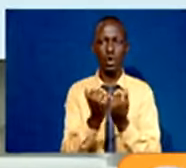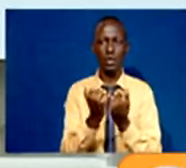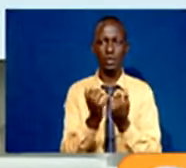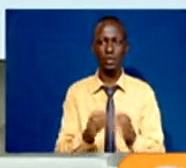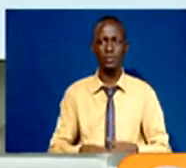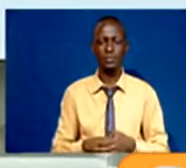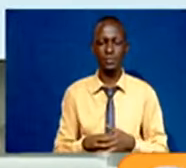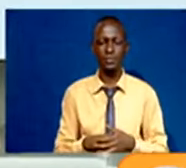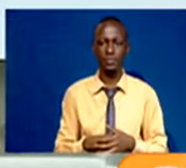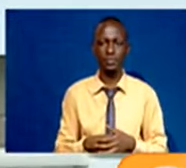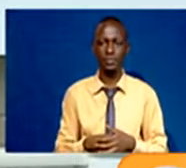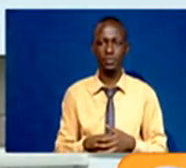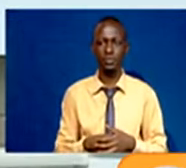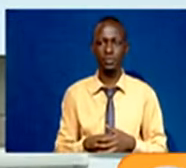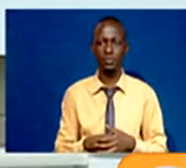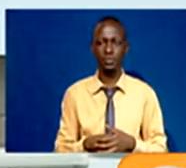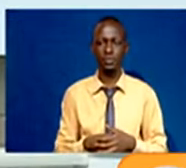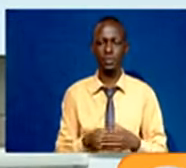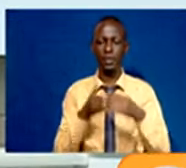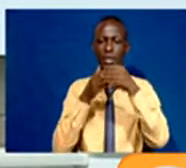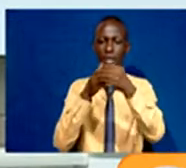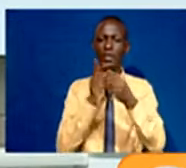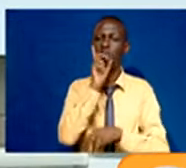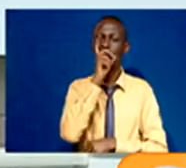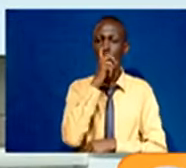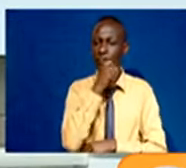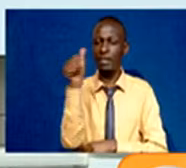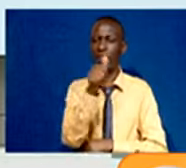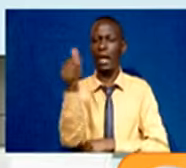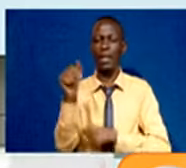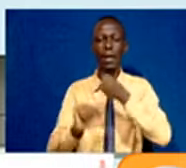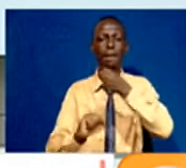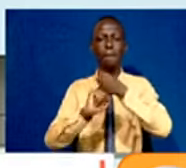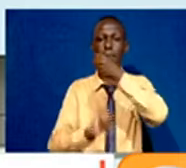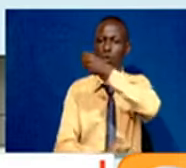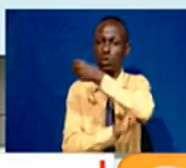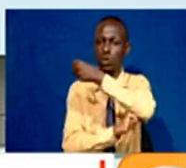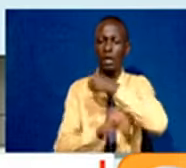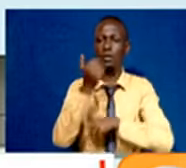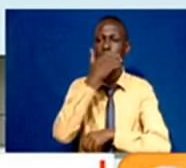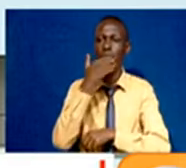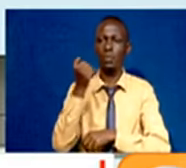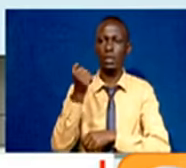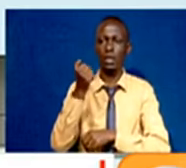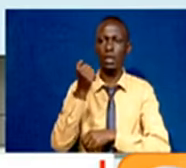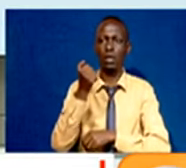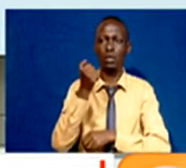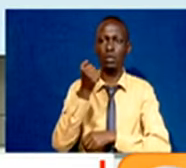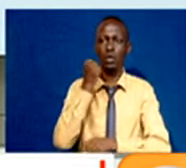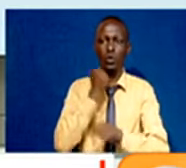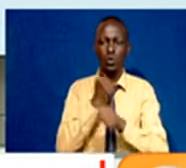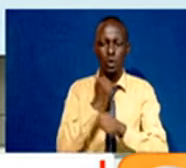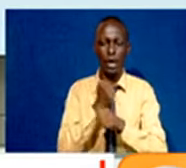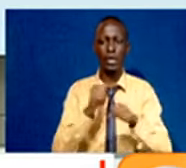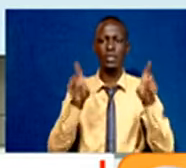They've shown the way, and other promoters now, let them do what Ultra Fight Series have